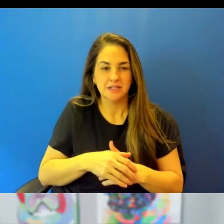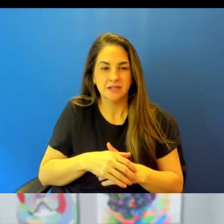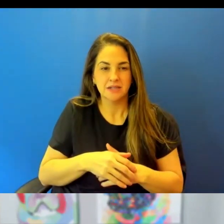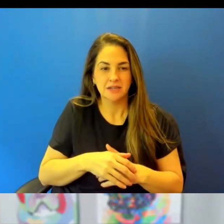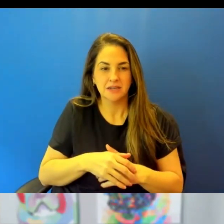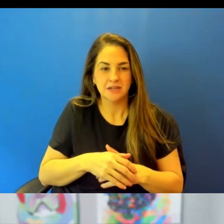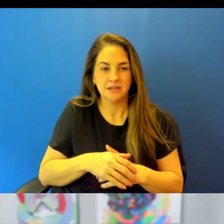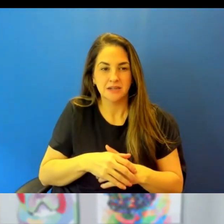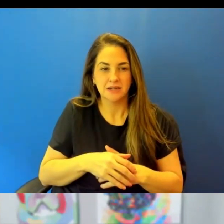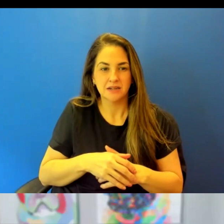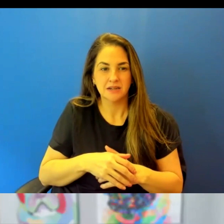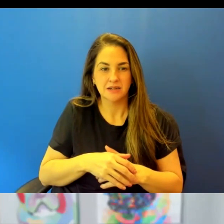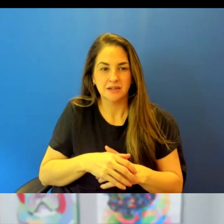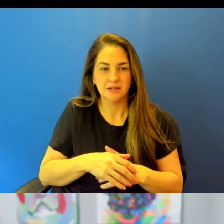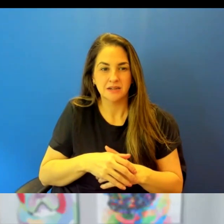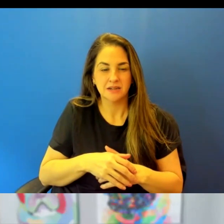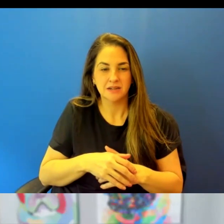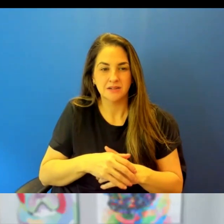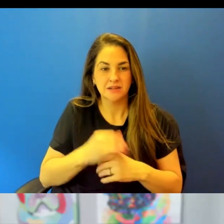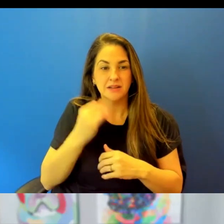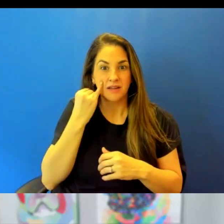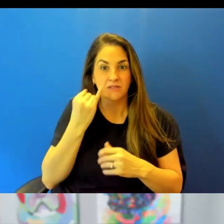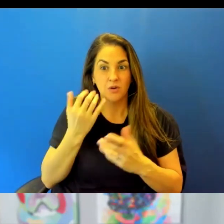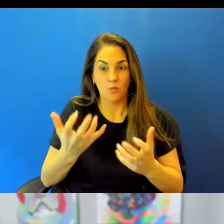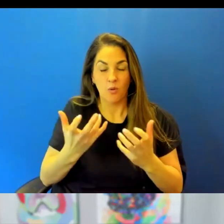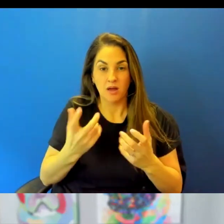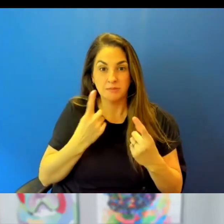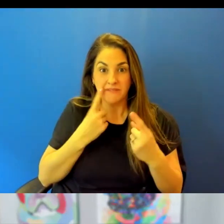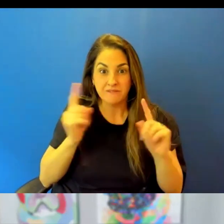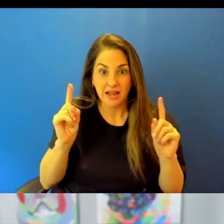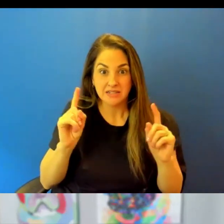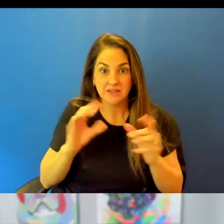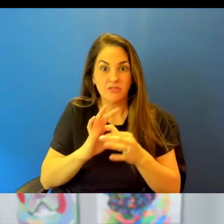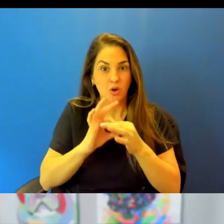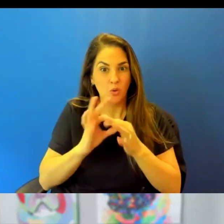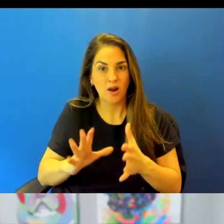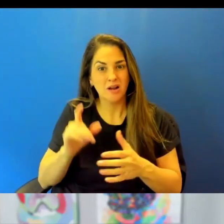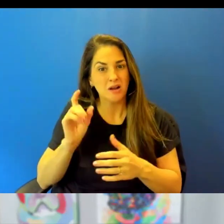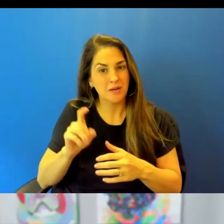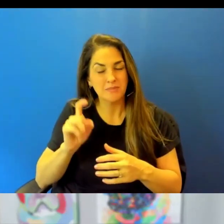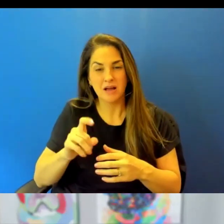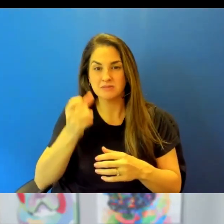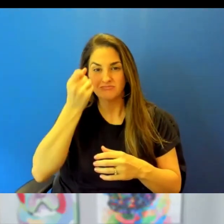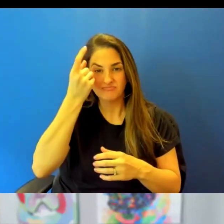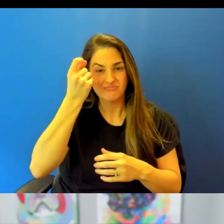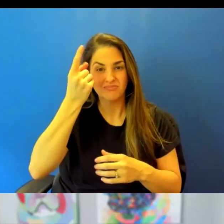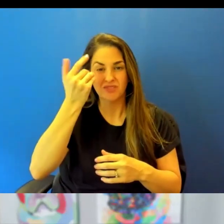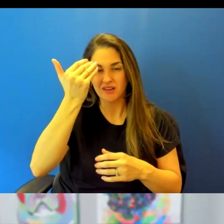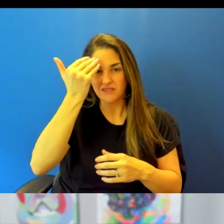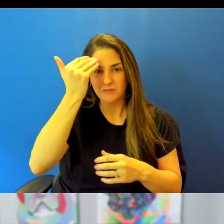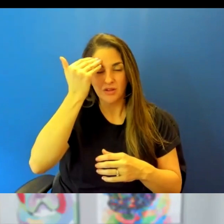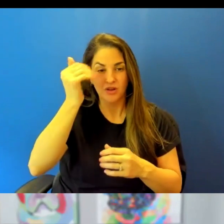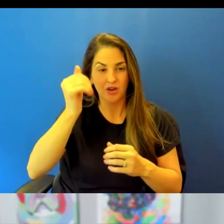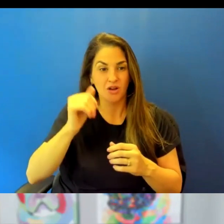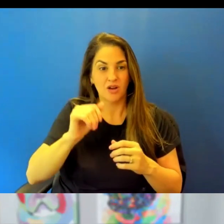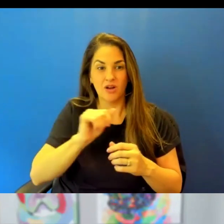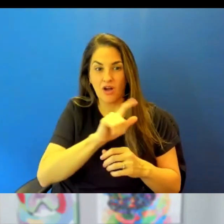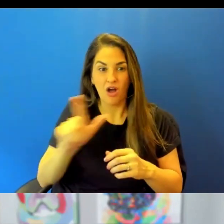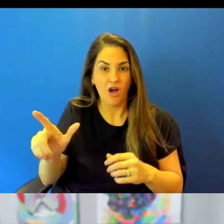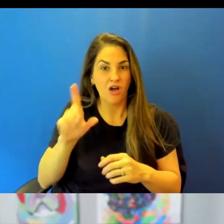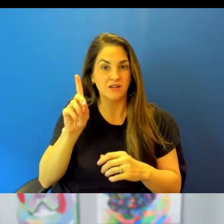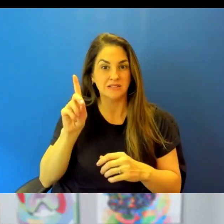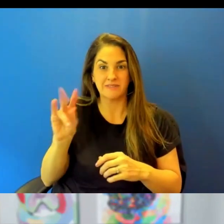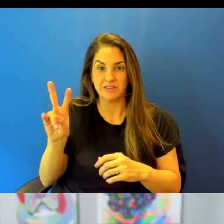be effective, that coordinator does need to be, traversing across all college